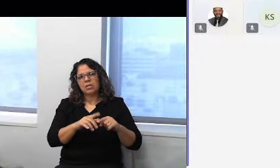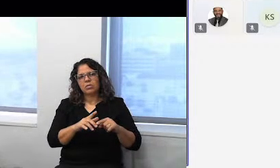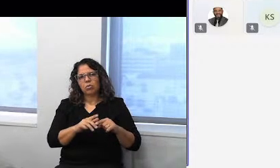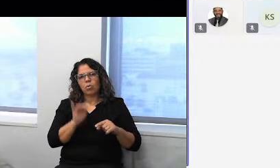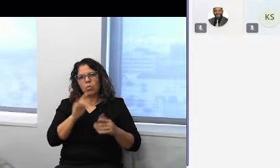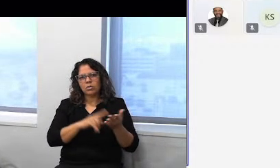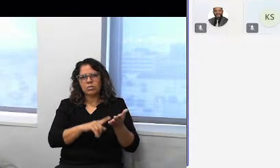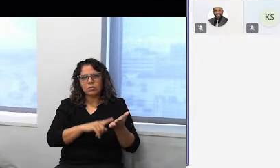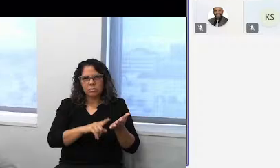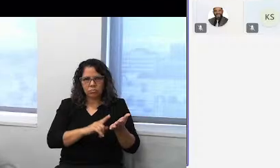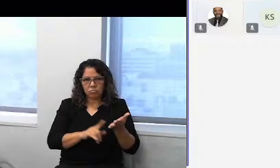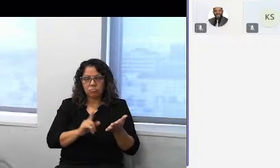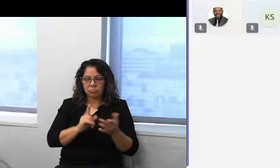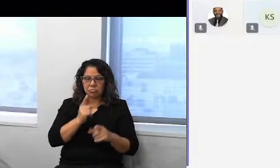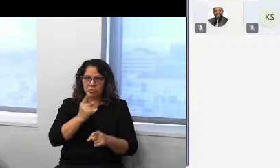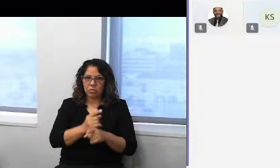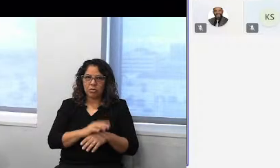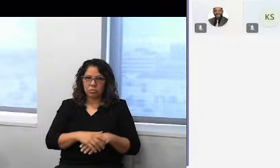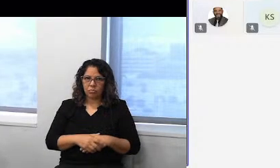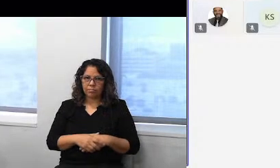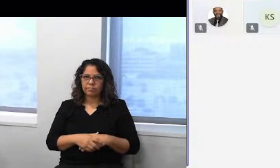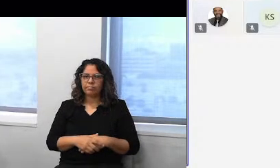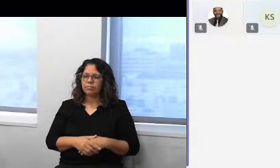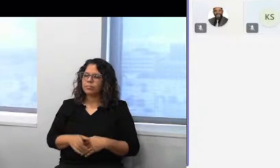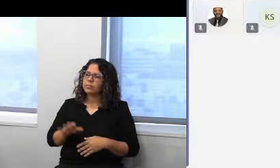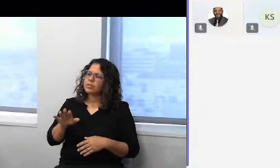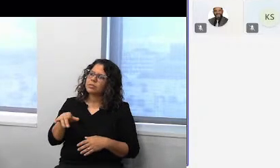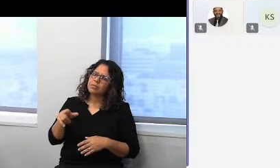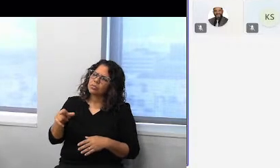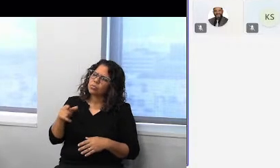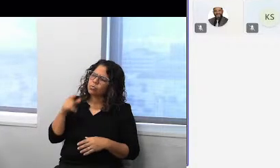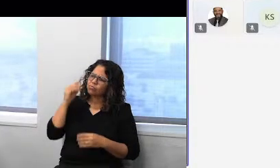your assumption was that the